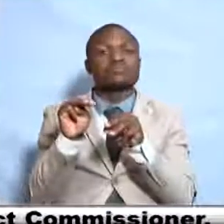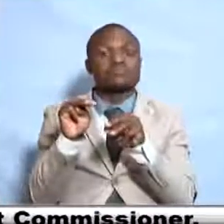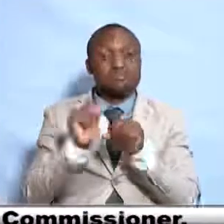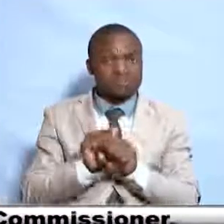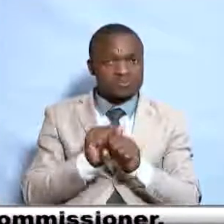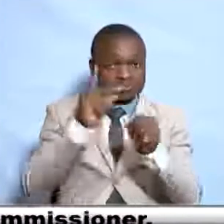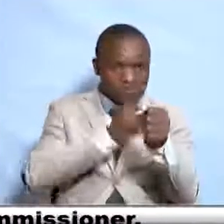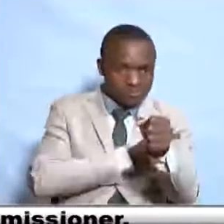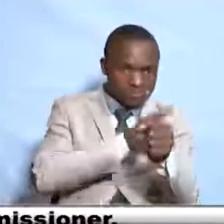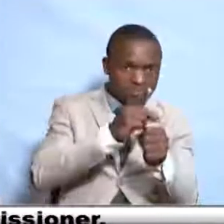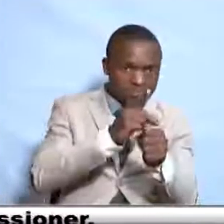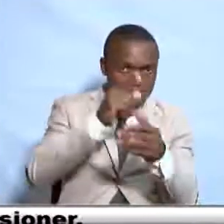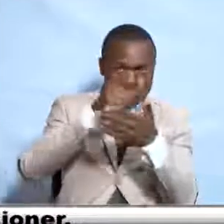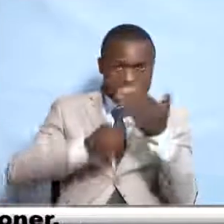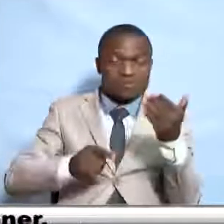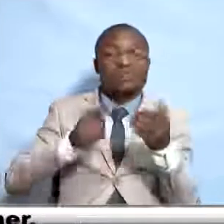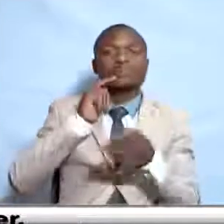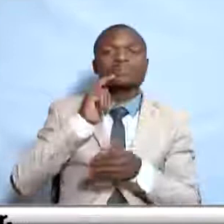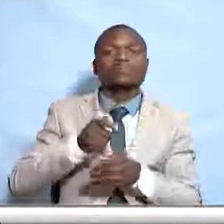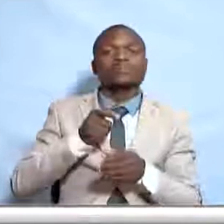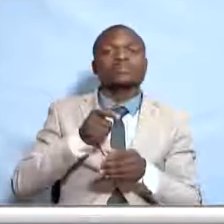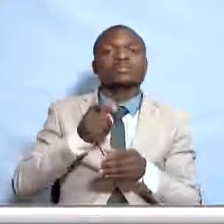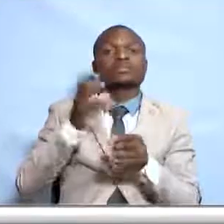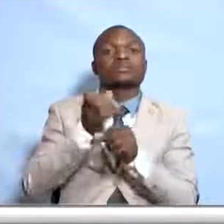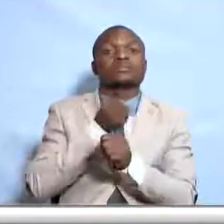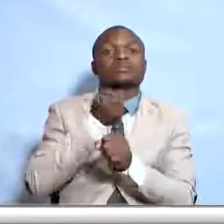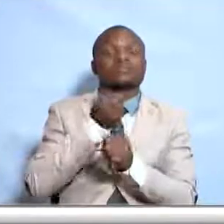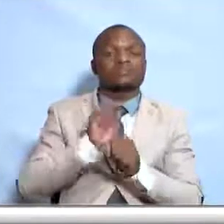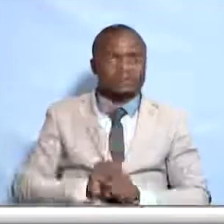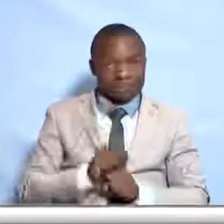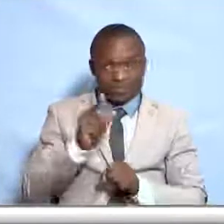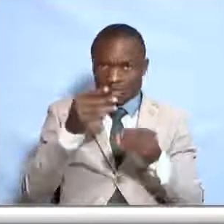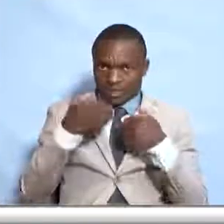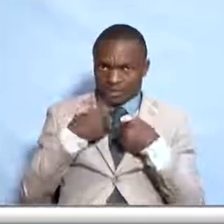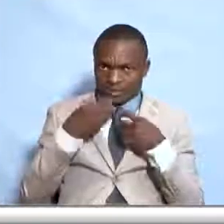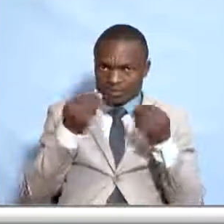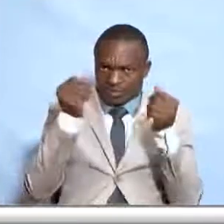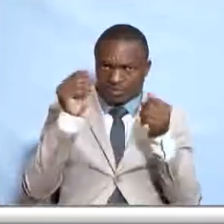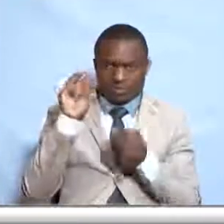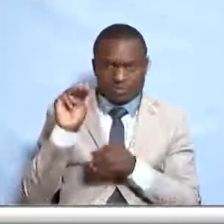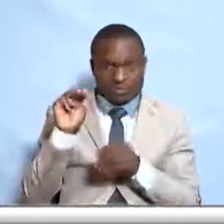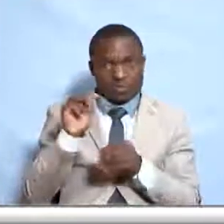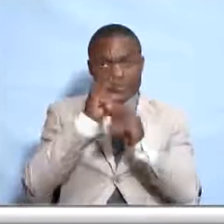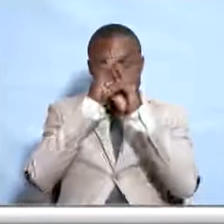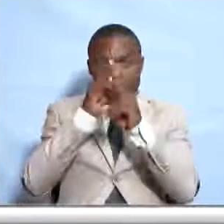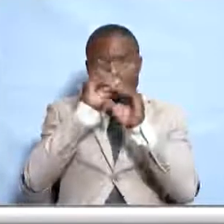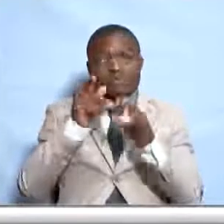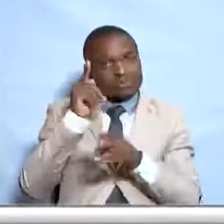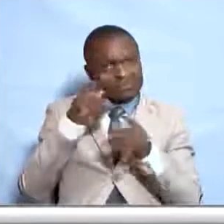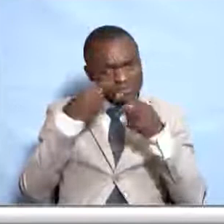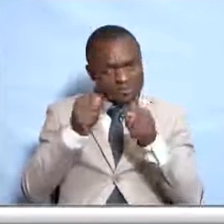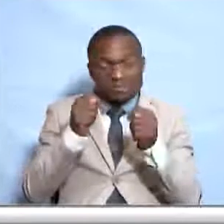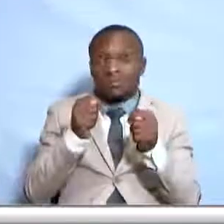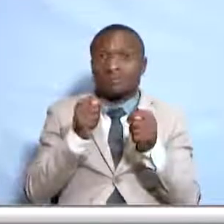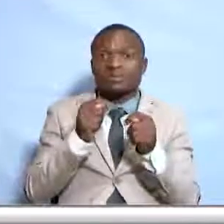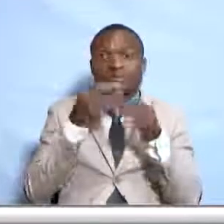of decentralization and what it intends to achieve. I have 3 minutes, Mr. Speaker, and I'll try to speak now